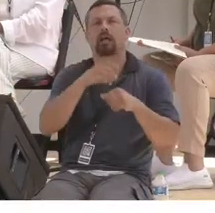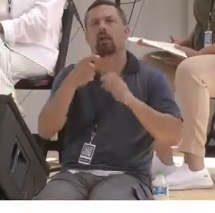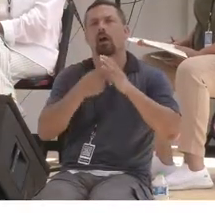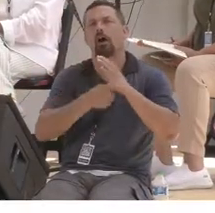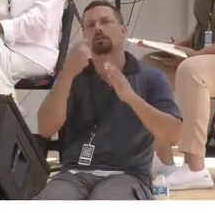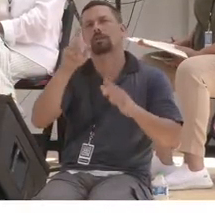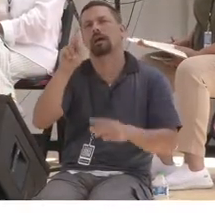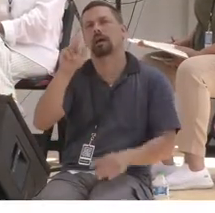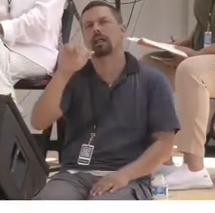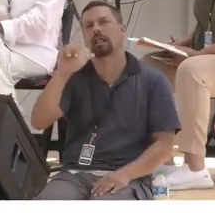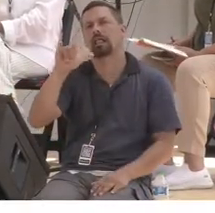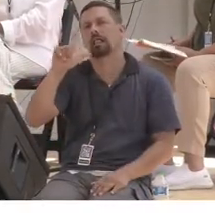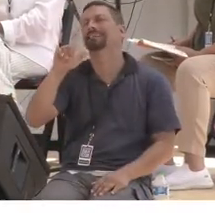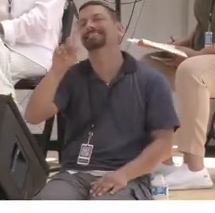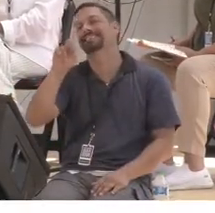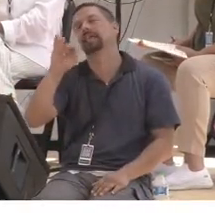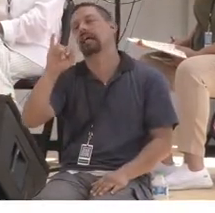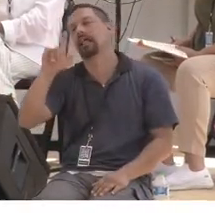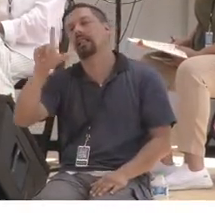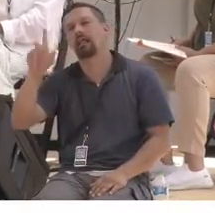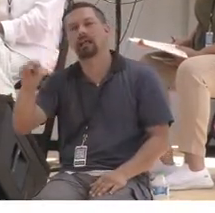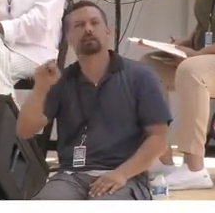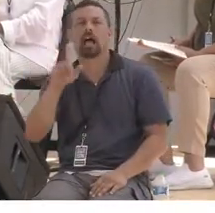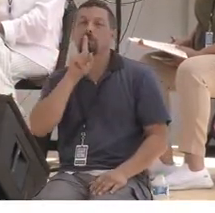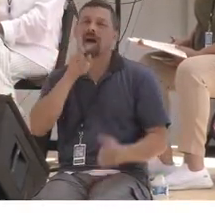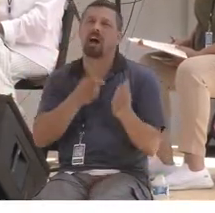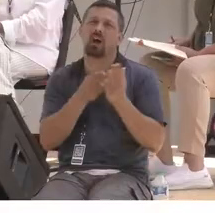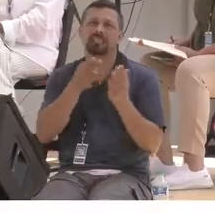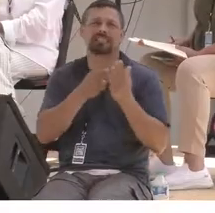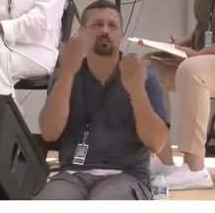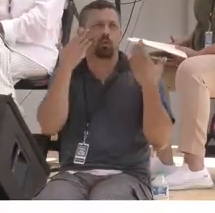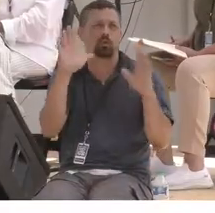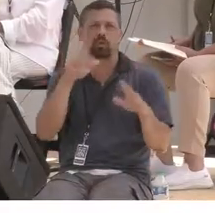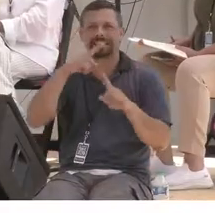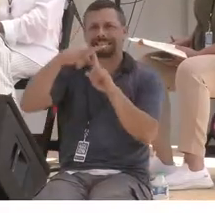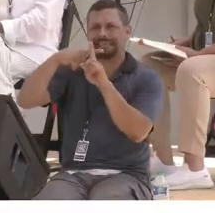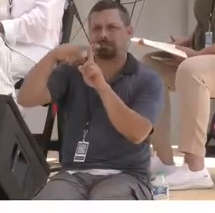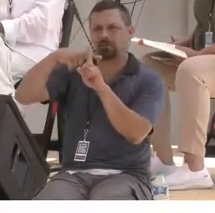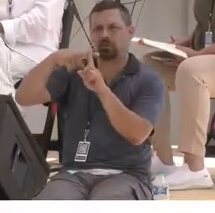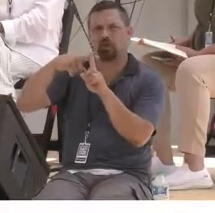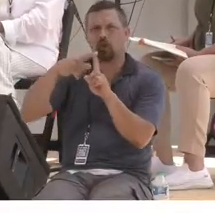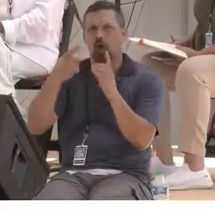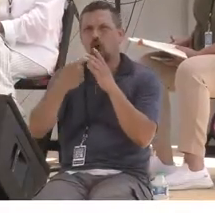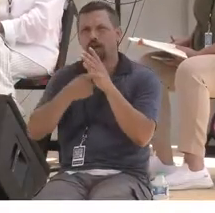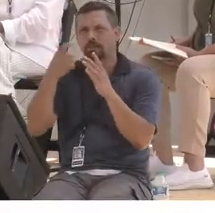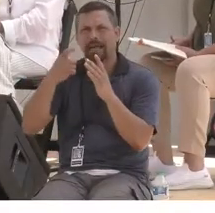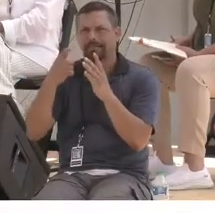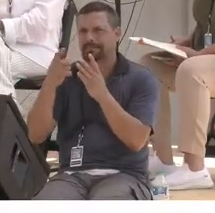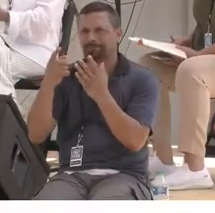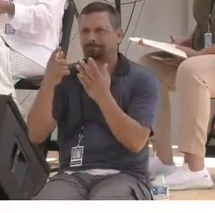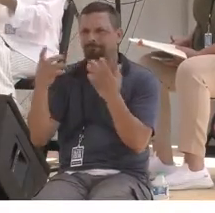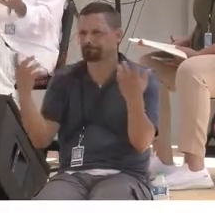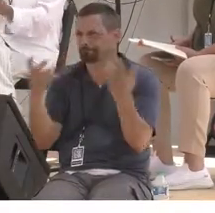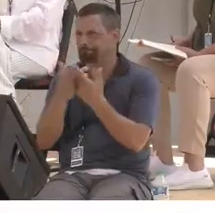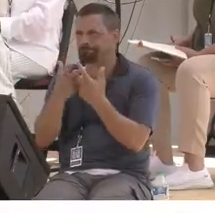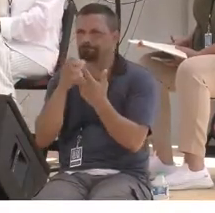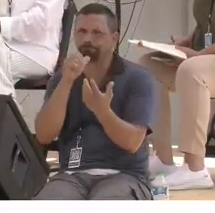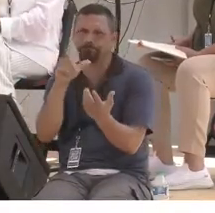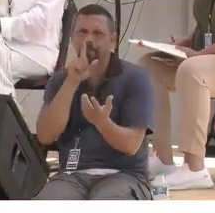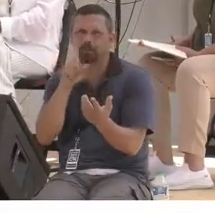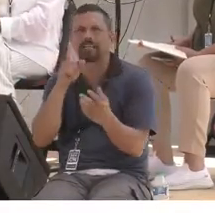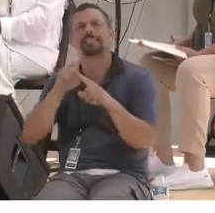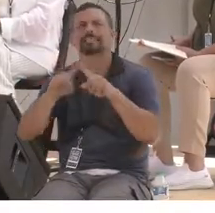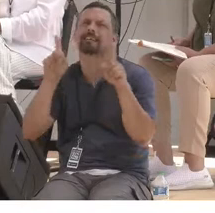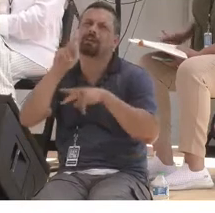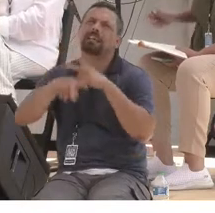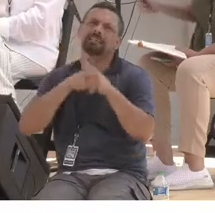never used it, to be honest. I don't know what the type of temperature if we're using the automatic kilns for it. So, and it's a different type of